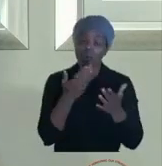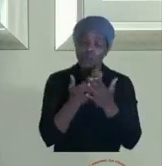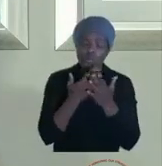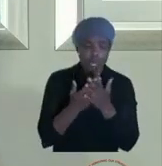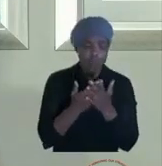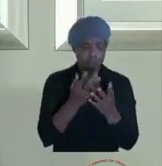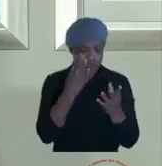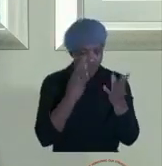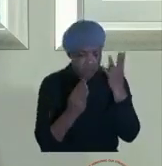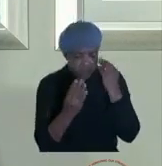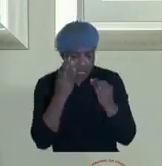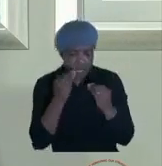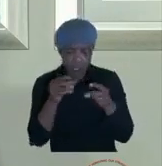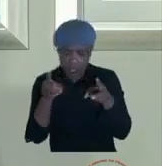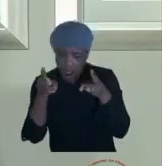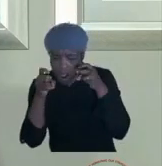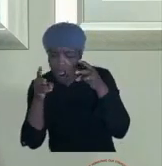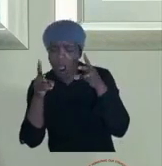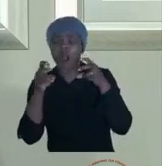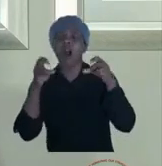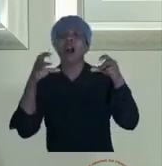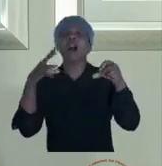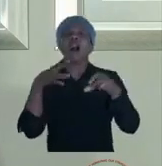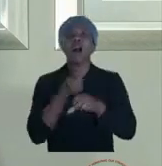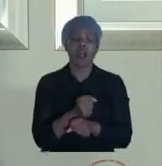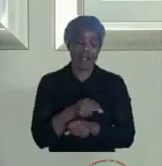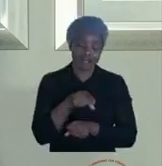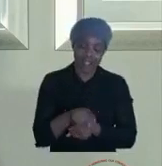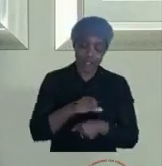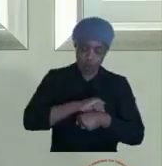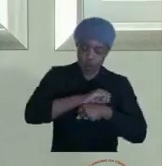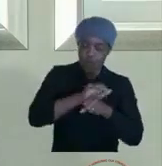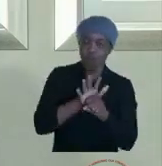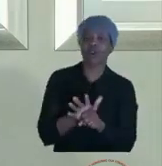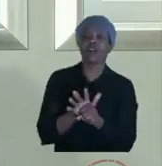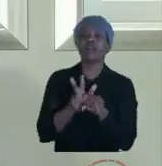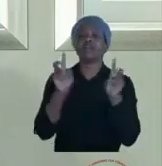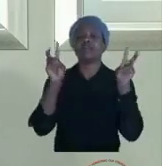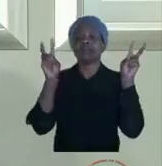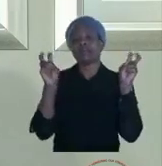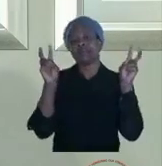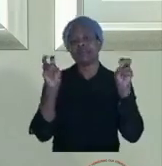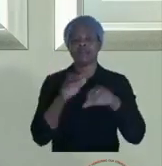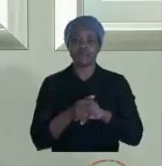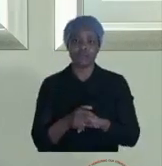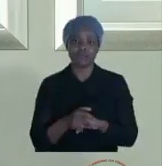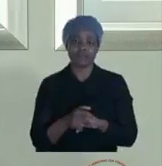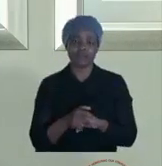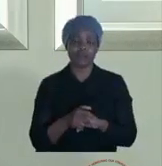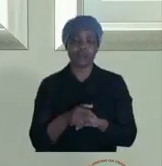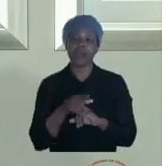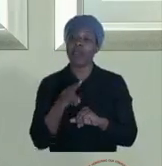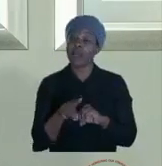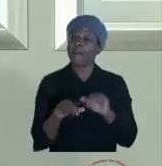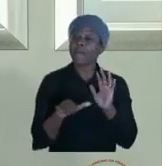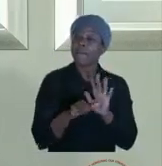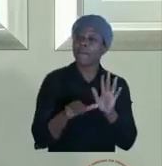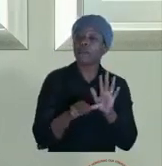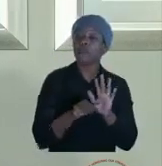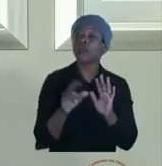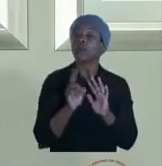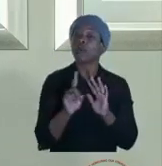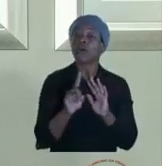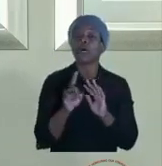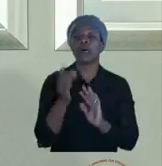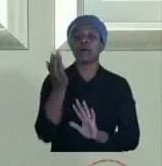inequalities that have been exposed by the COVID-19 crisis. As much as the role played by the youth of